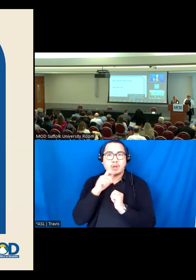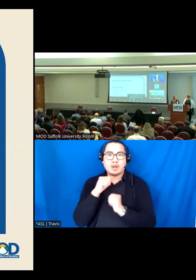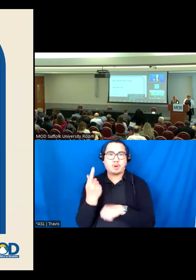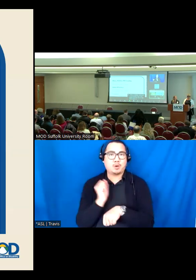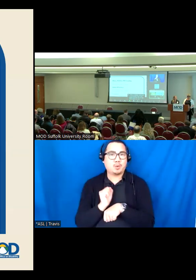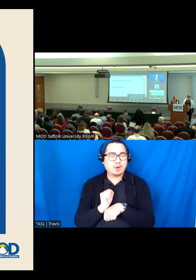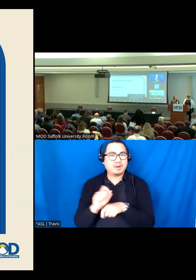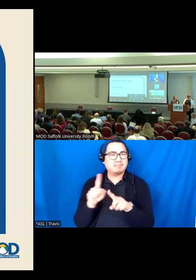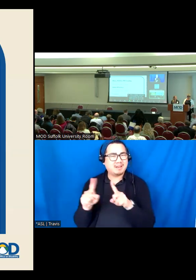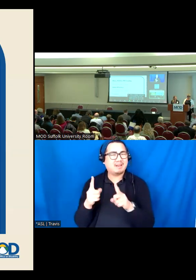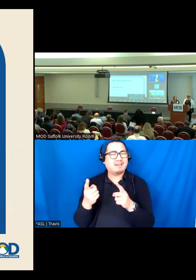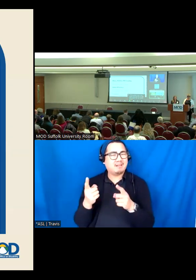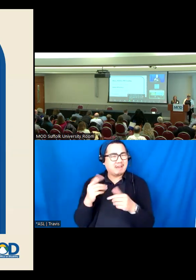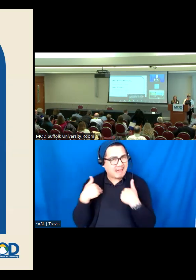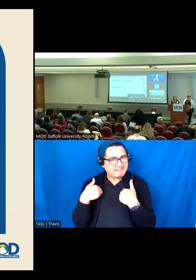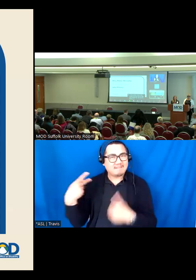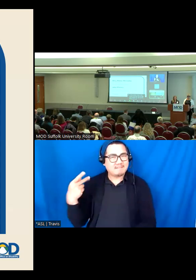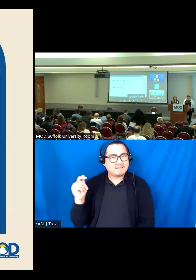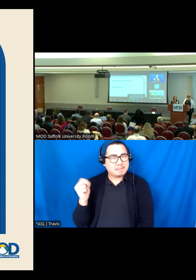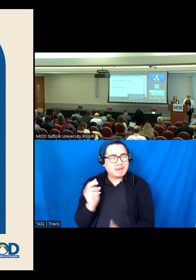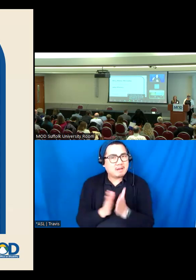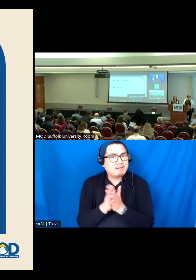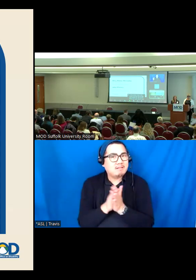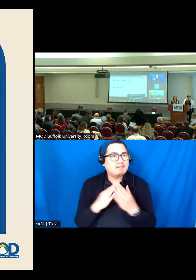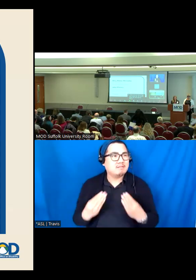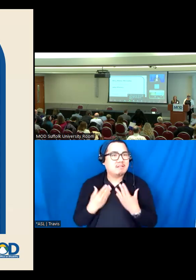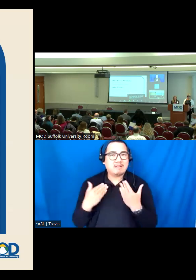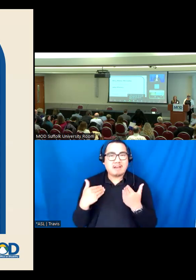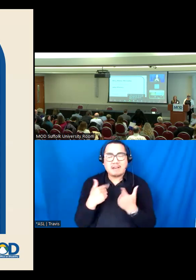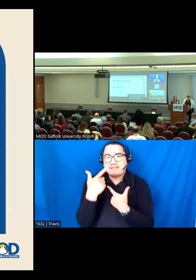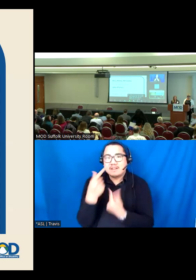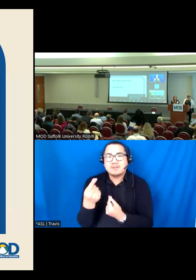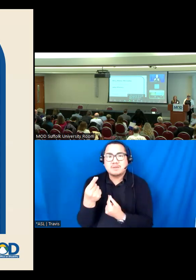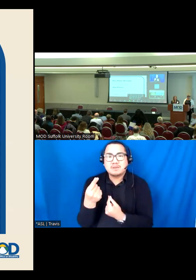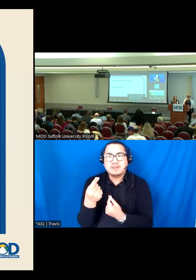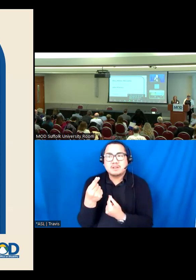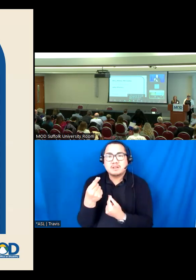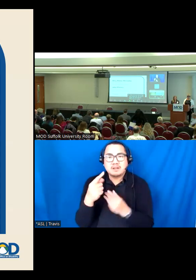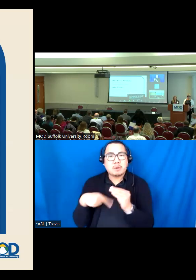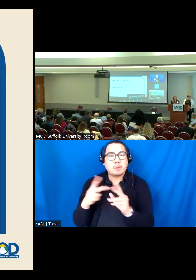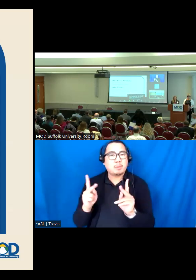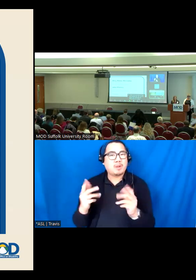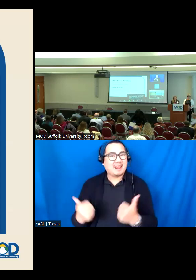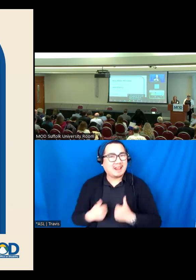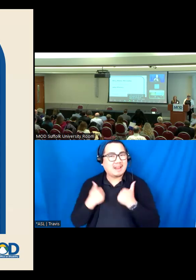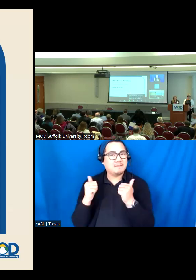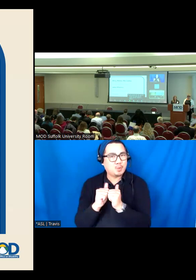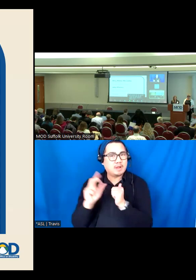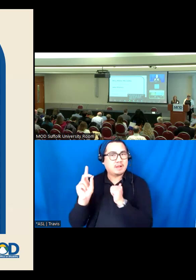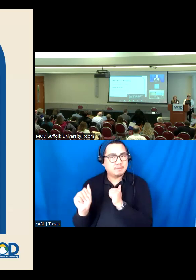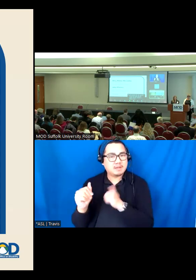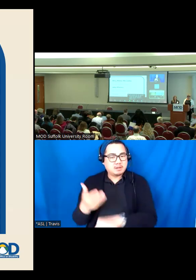job, but really have the passion and the interest in people's lives with disabilities being